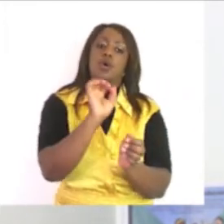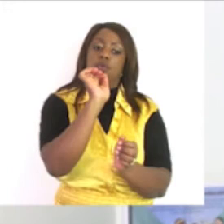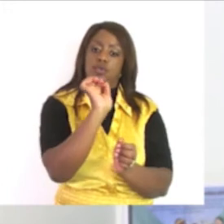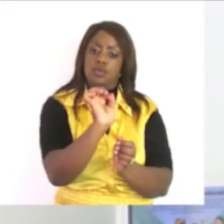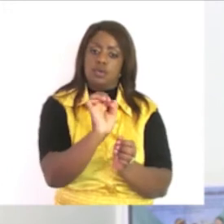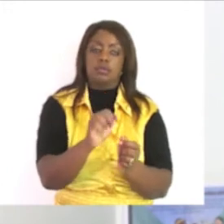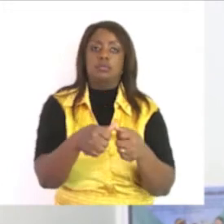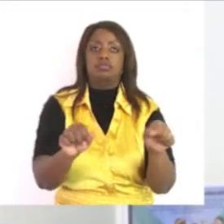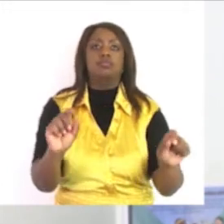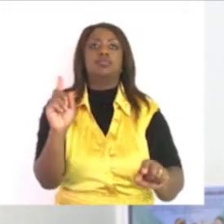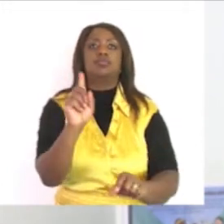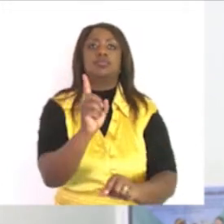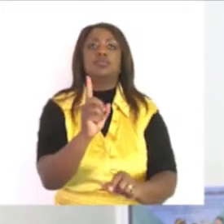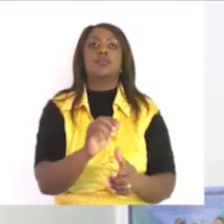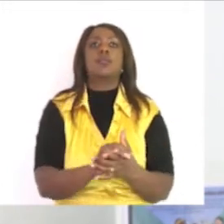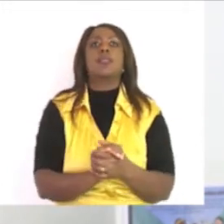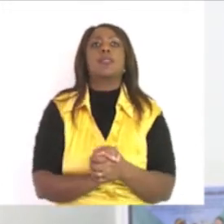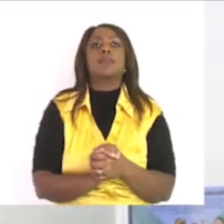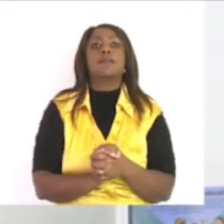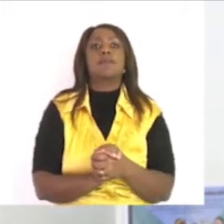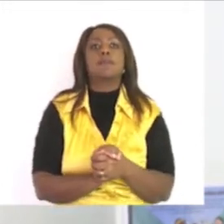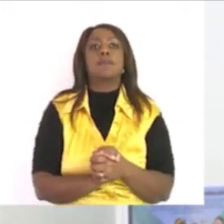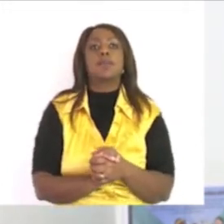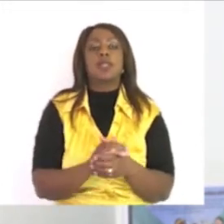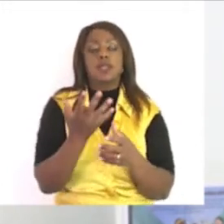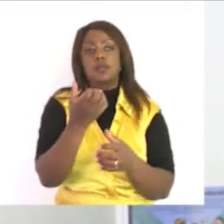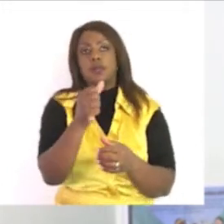to find the difference between these two